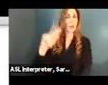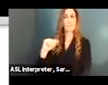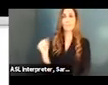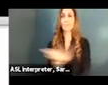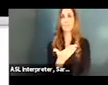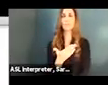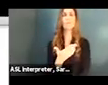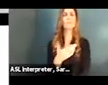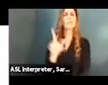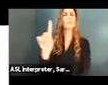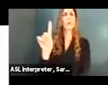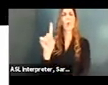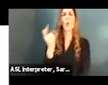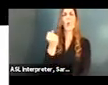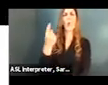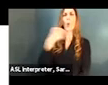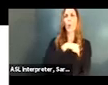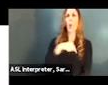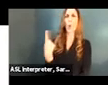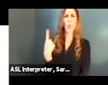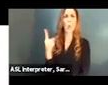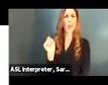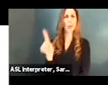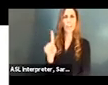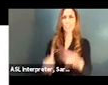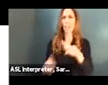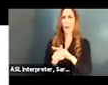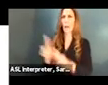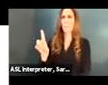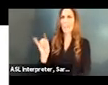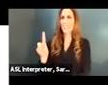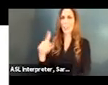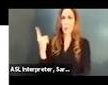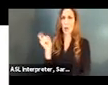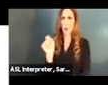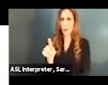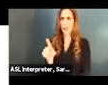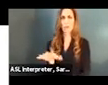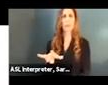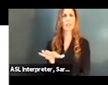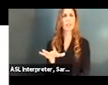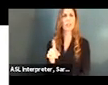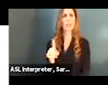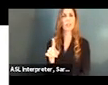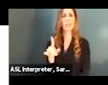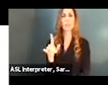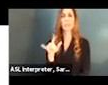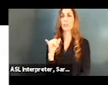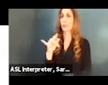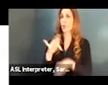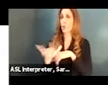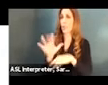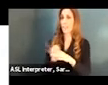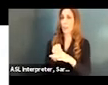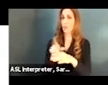little. There was a question, Alana. Okay, great. In early intervention, do you just